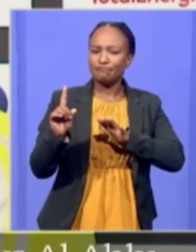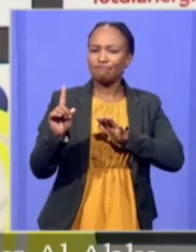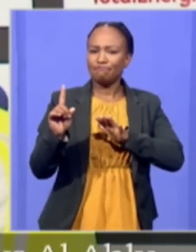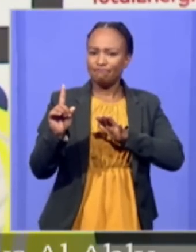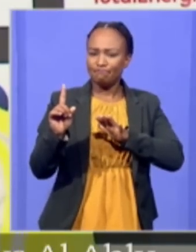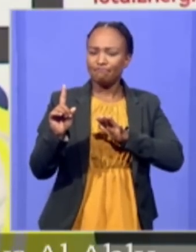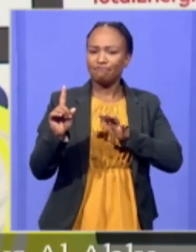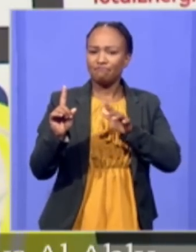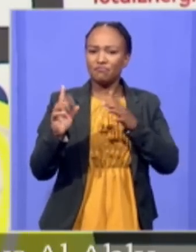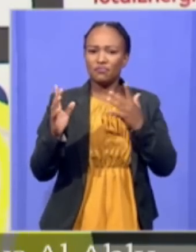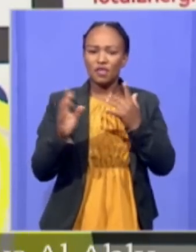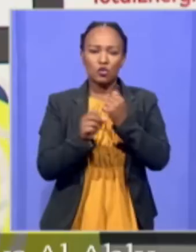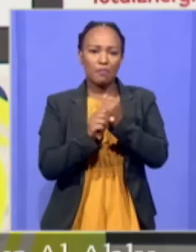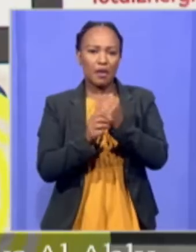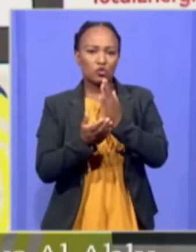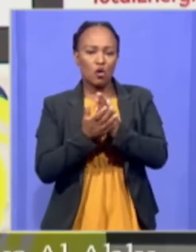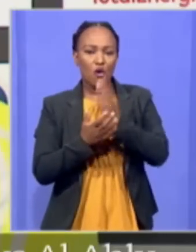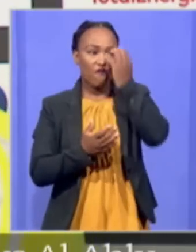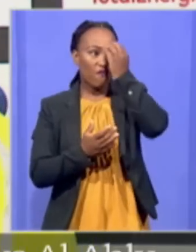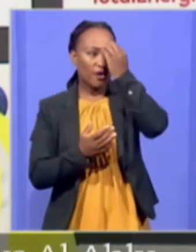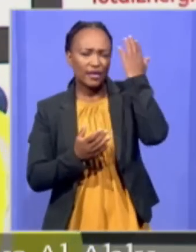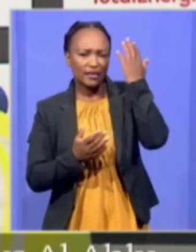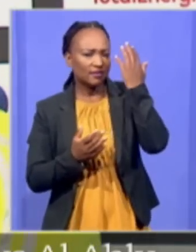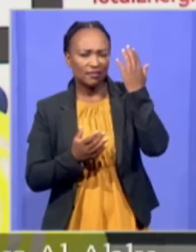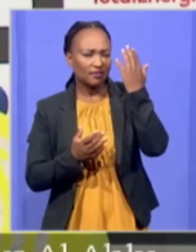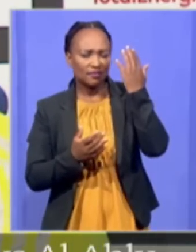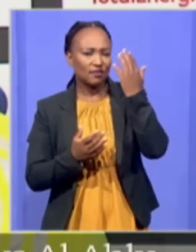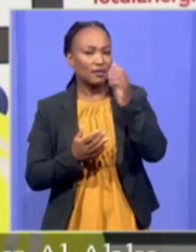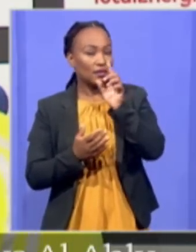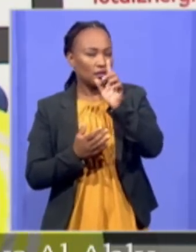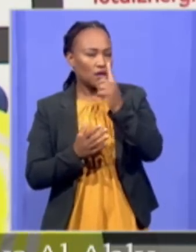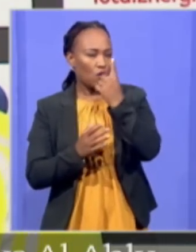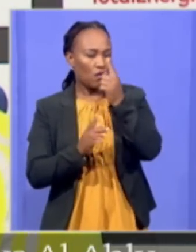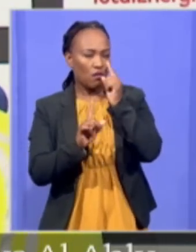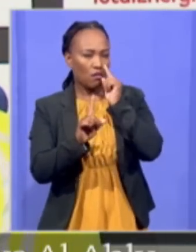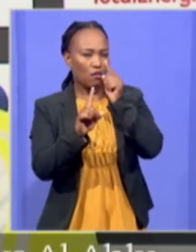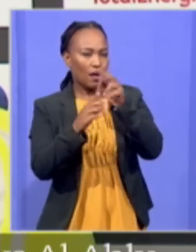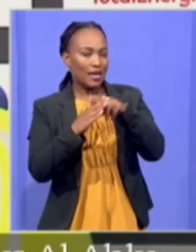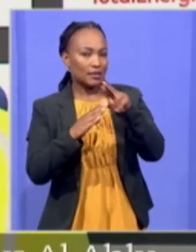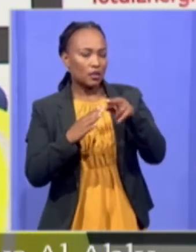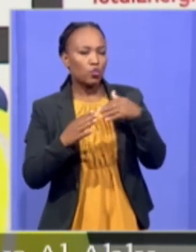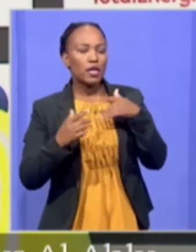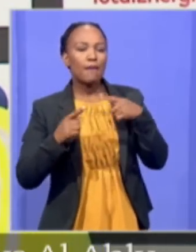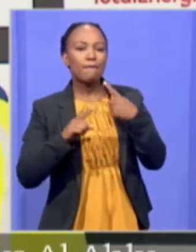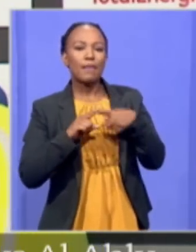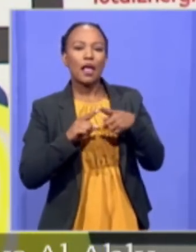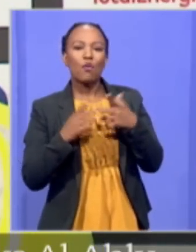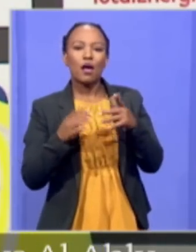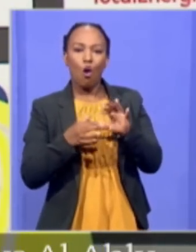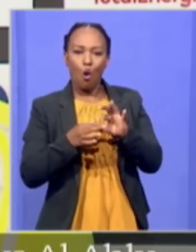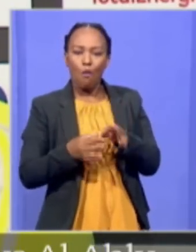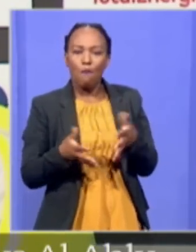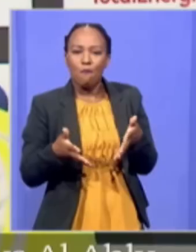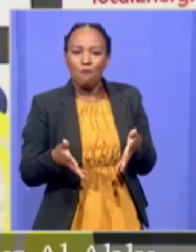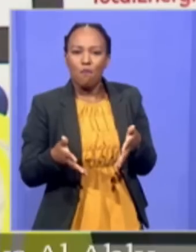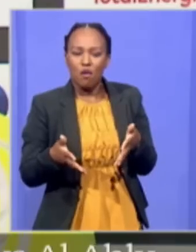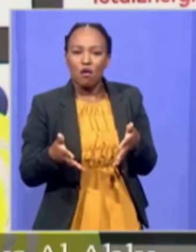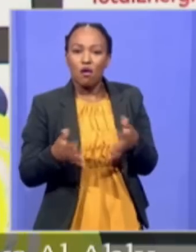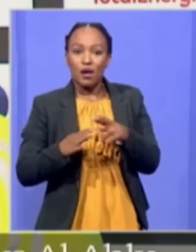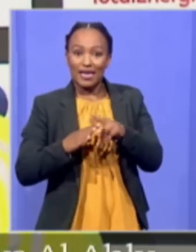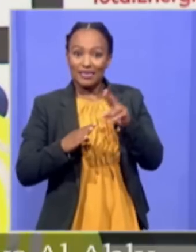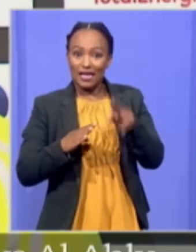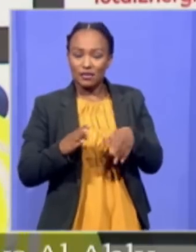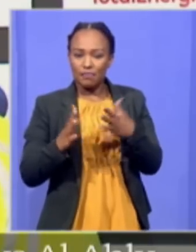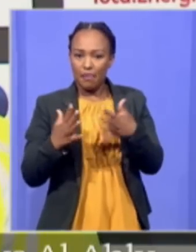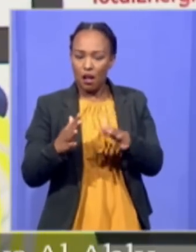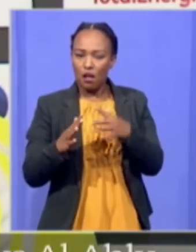make sure that we don't forget that we are playing for one result, and we playing home. And the only result that we like to collect here at